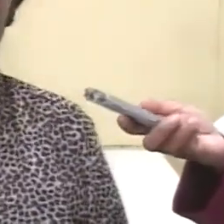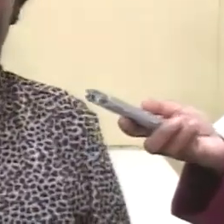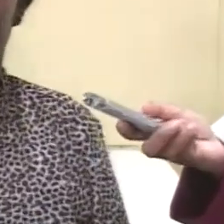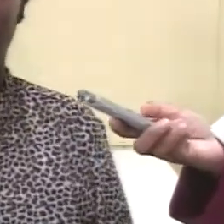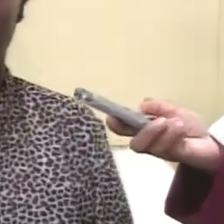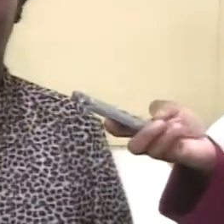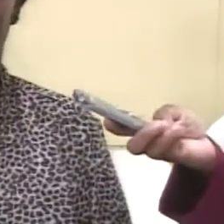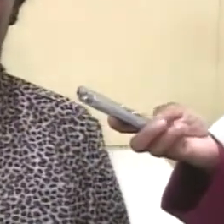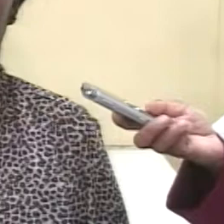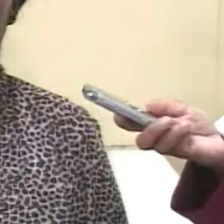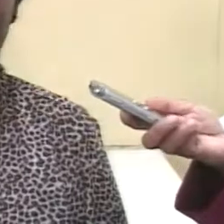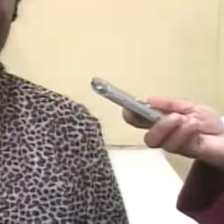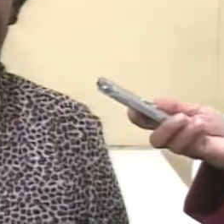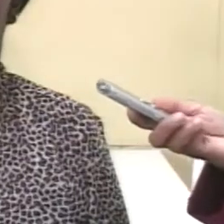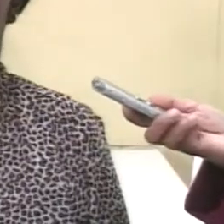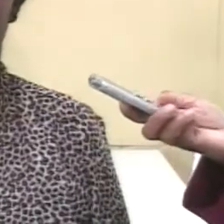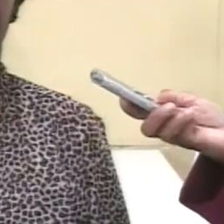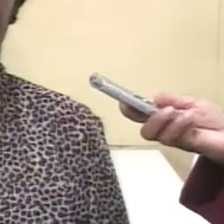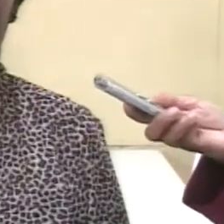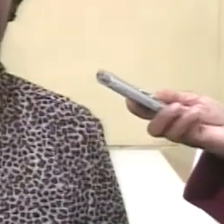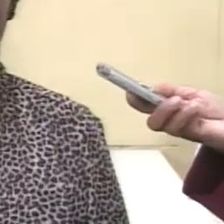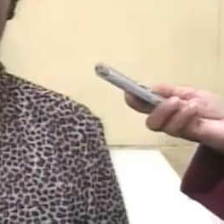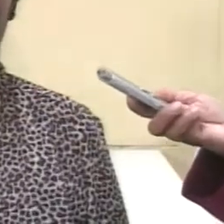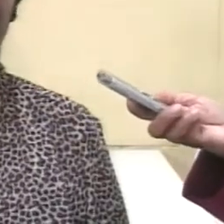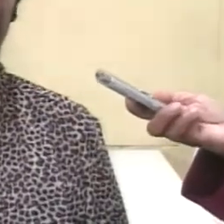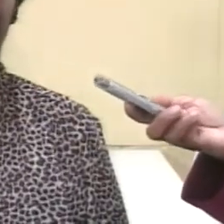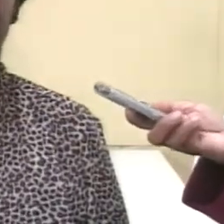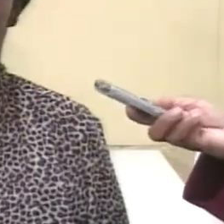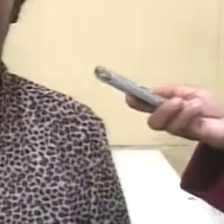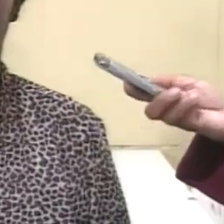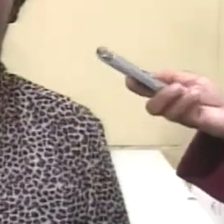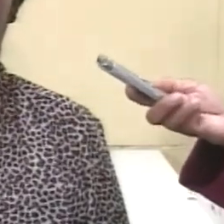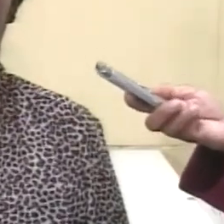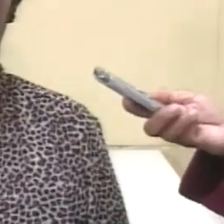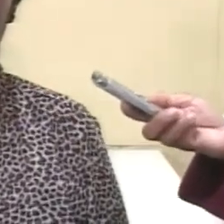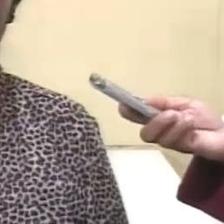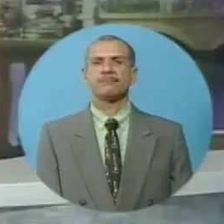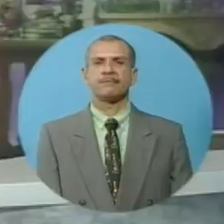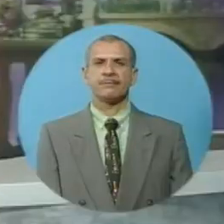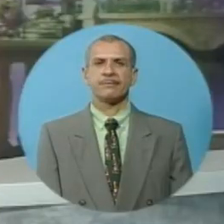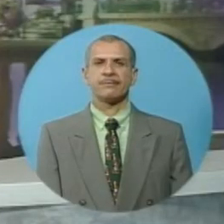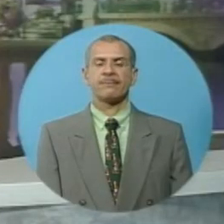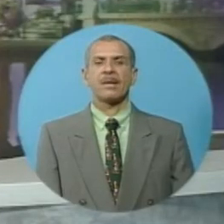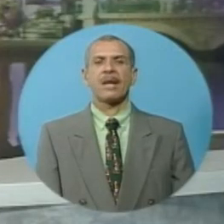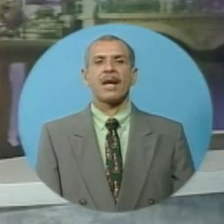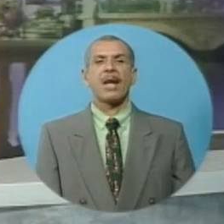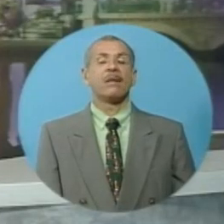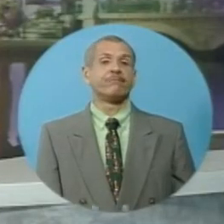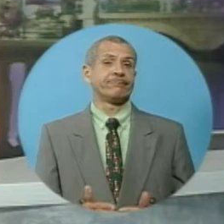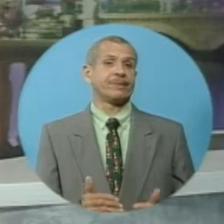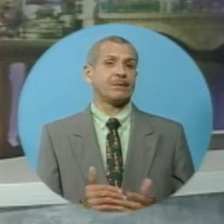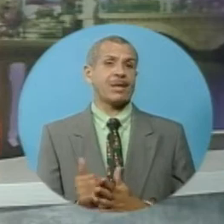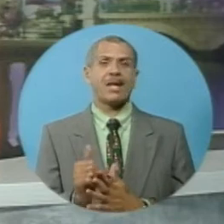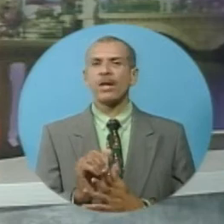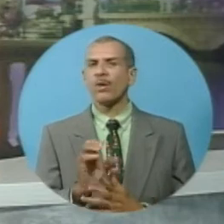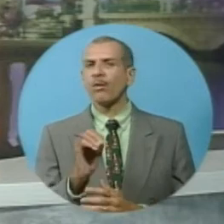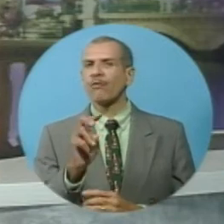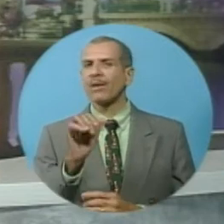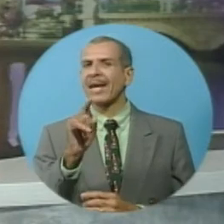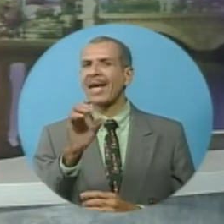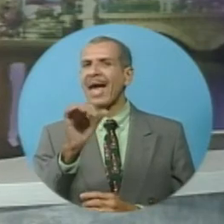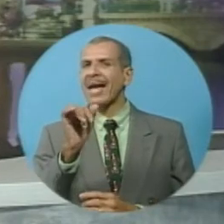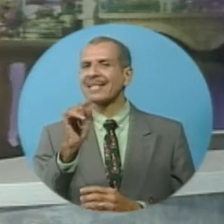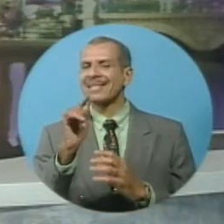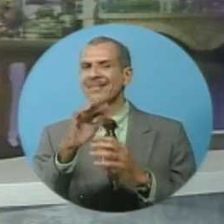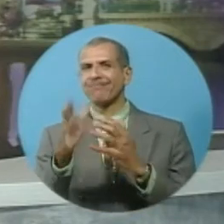to take part in various exercises to keep themselves fit and active. Well, despite the overcast skies, members